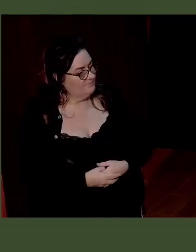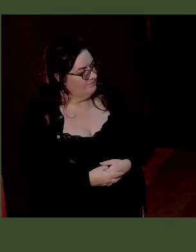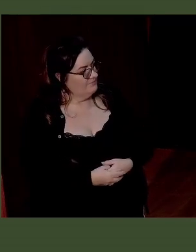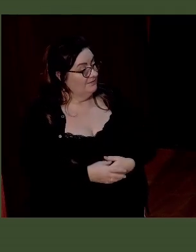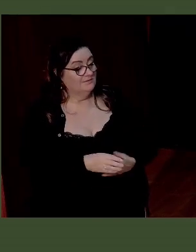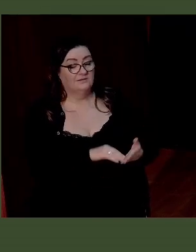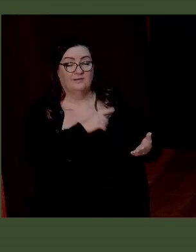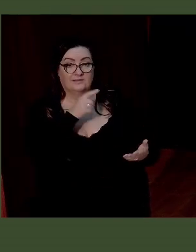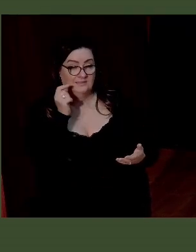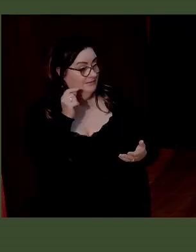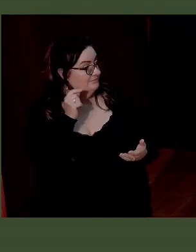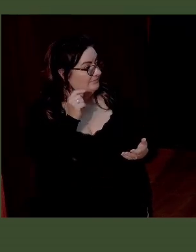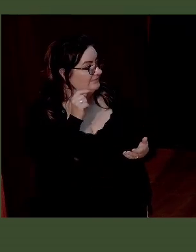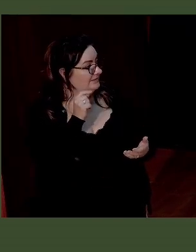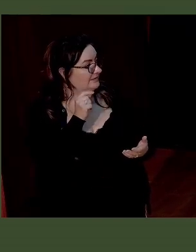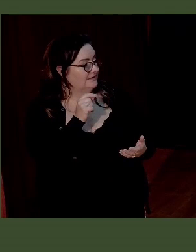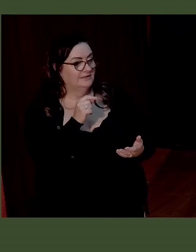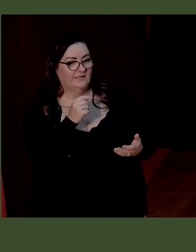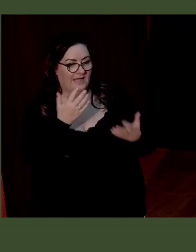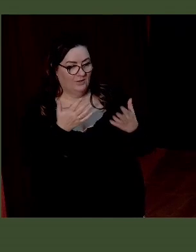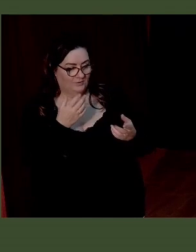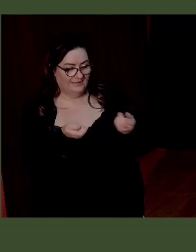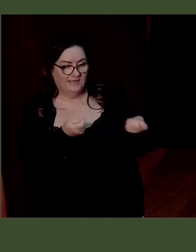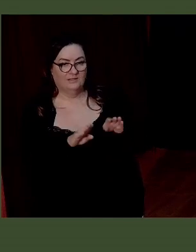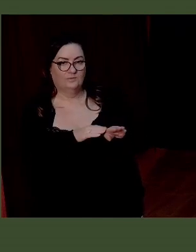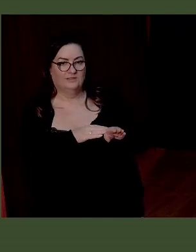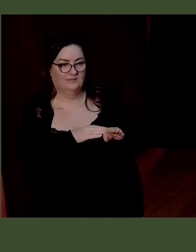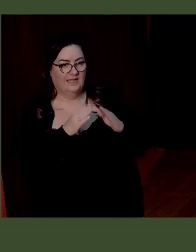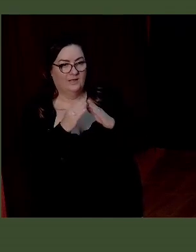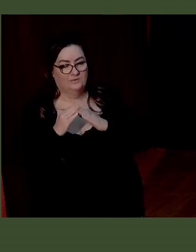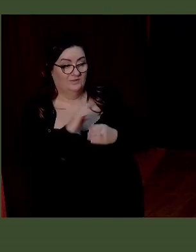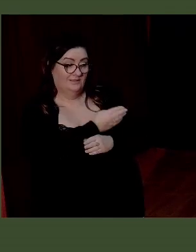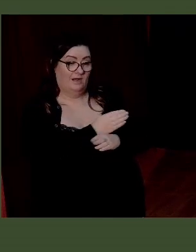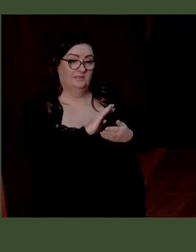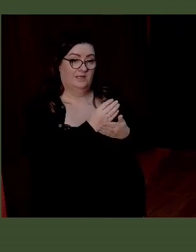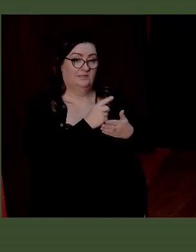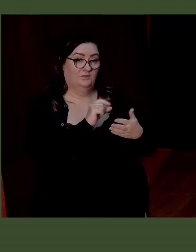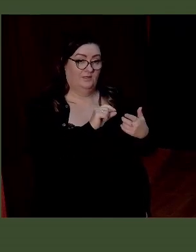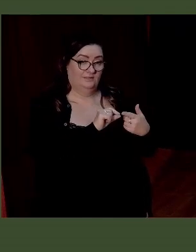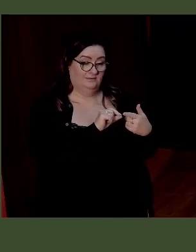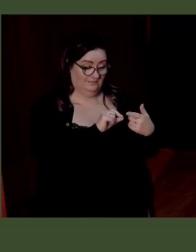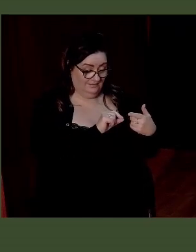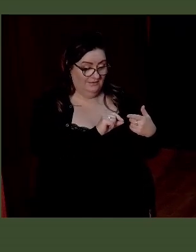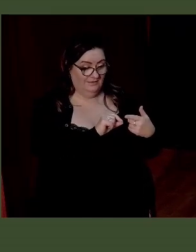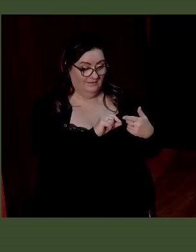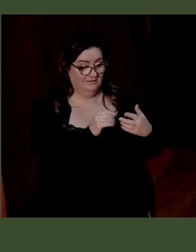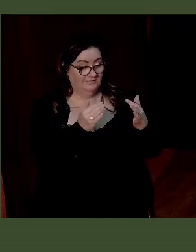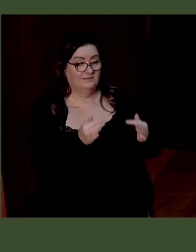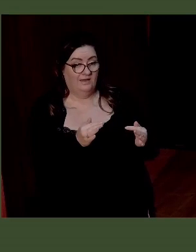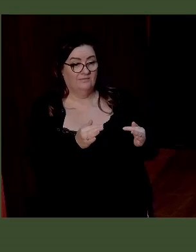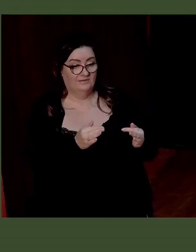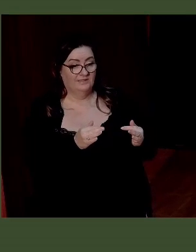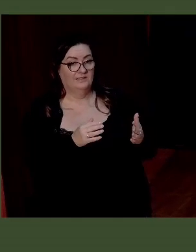to say that the tackling of the housing crisis, which began in the 1920s, certainly produced